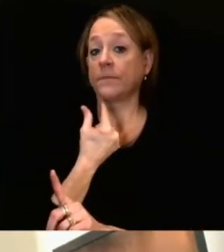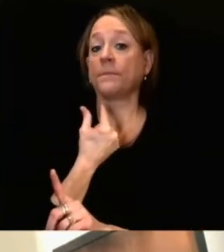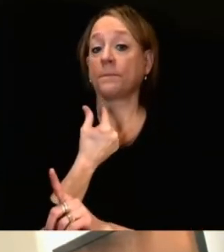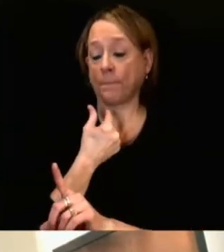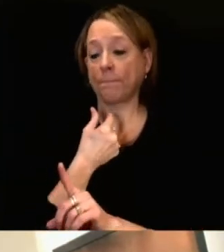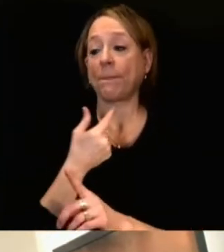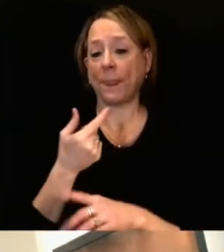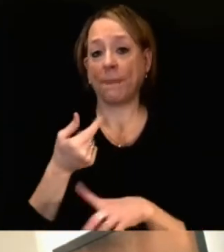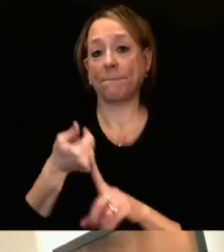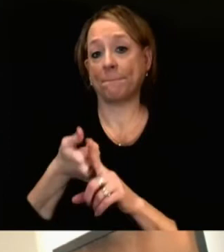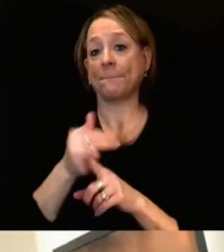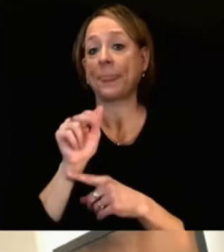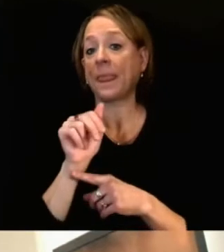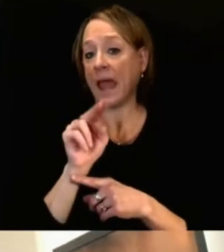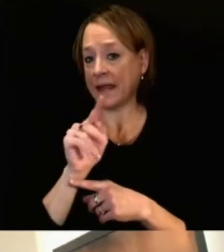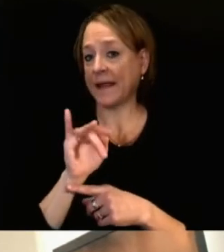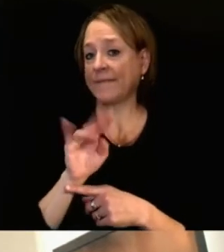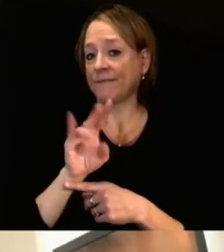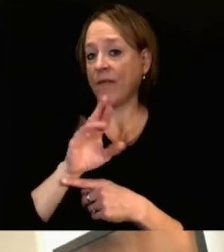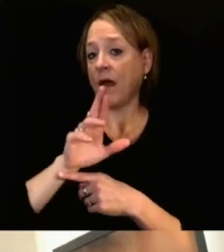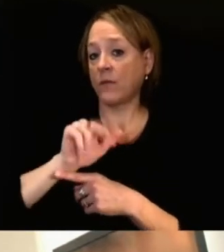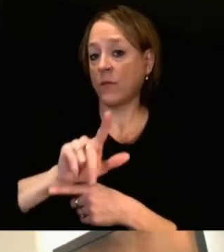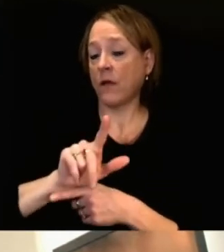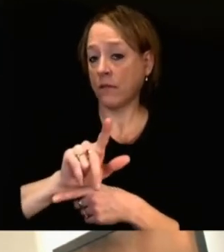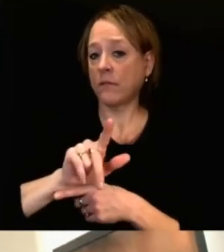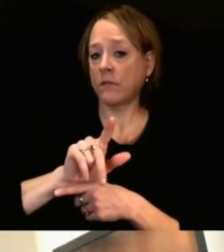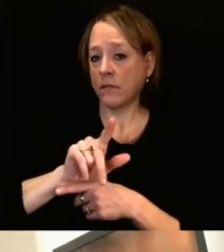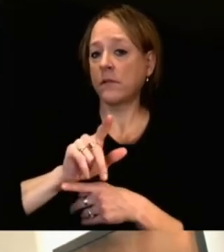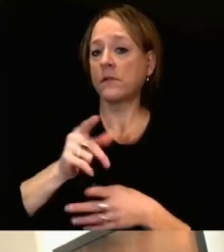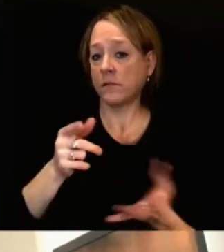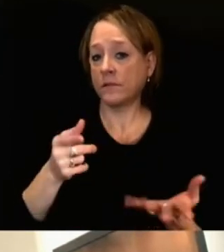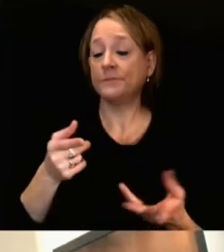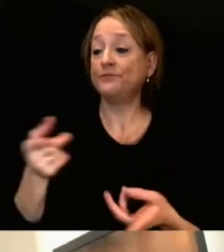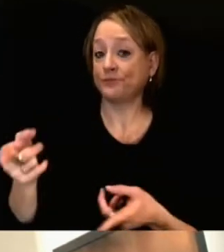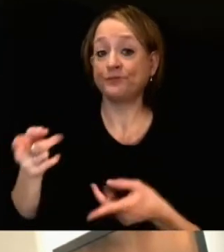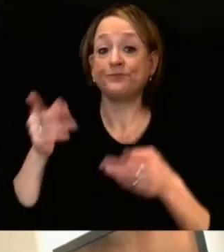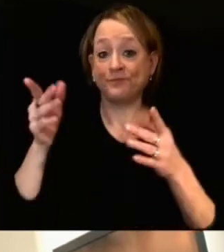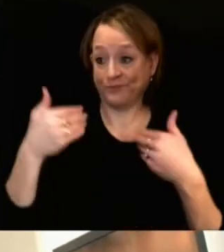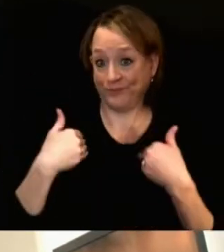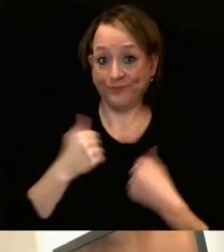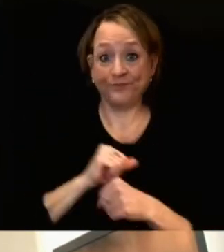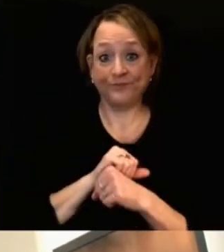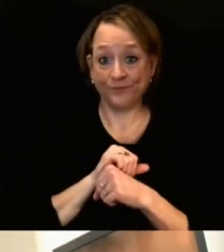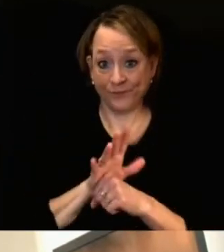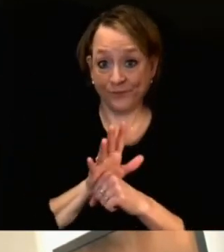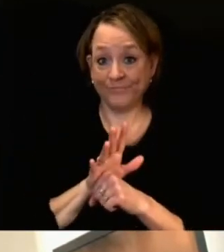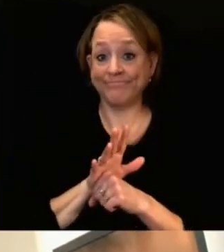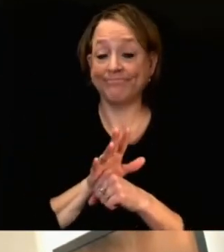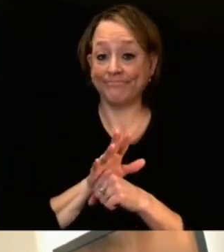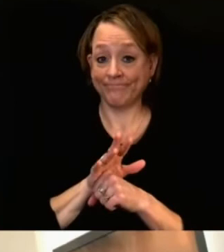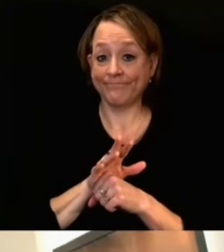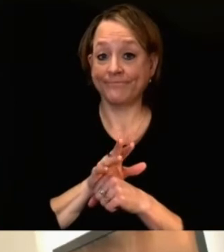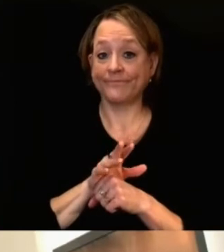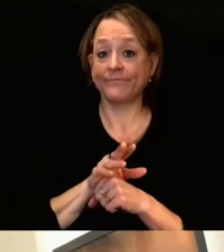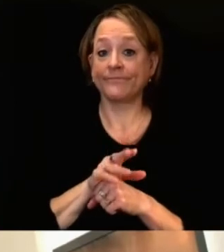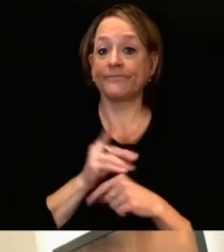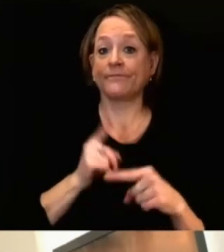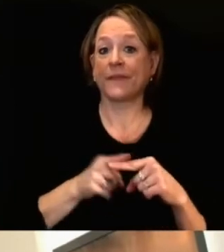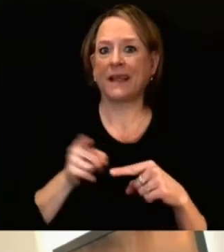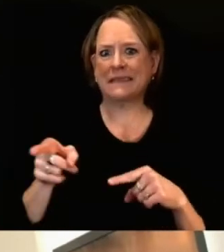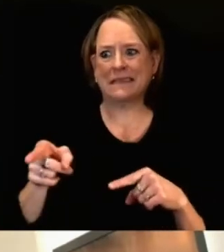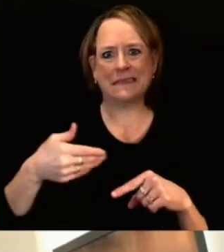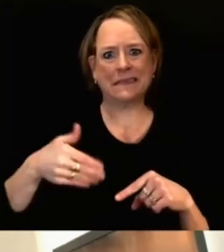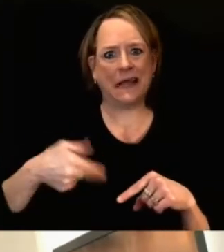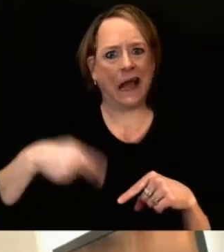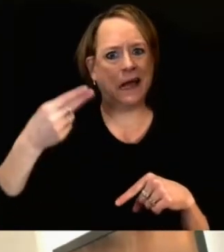test positive for COVID-19 and have risk factors for having really severe disease that could result in hospitalization. And